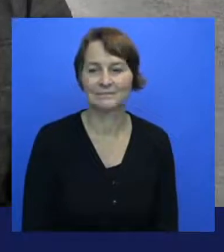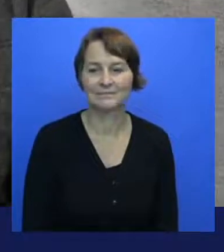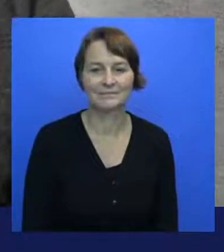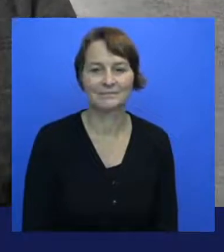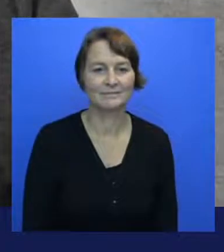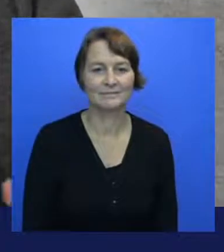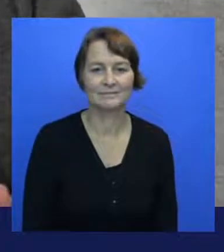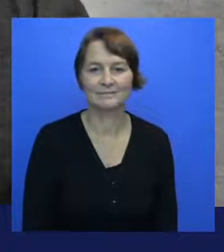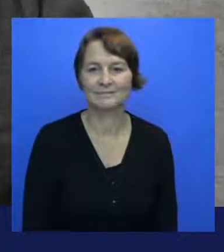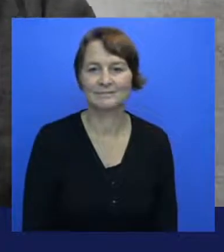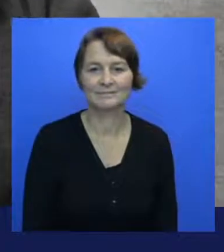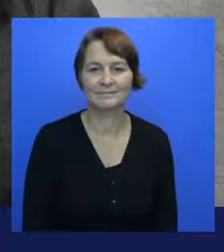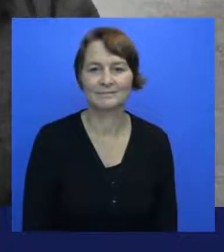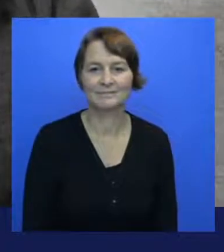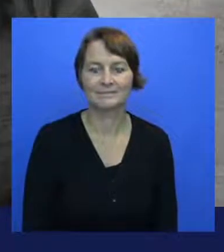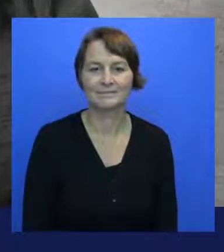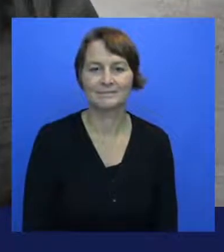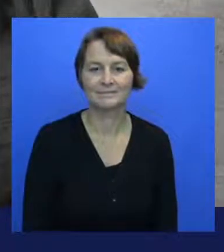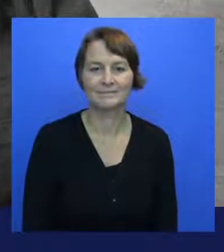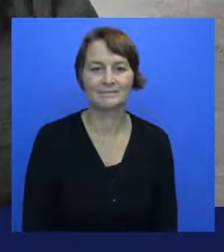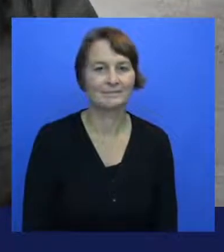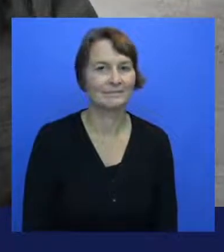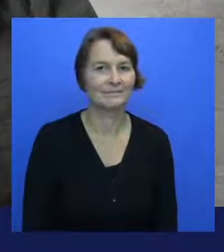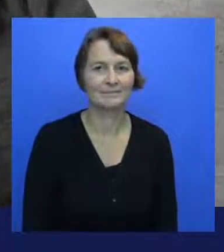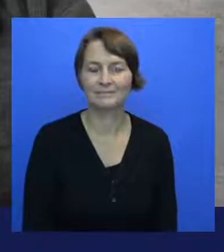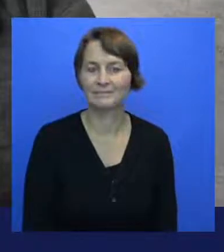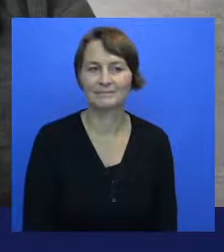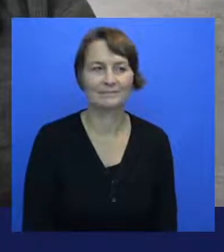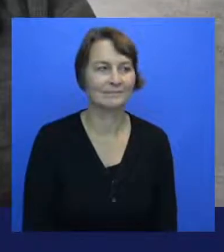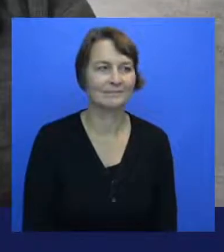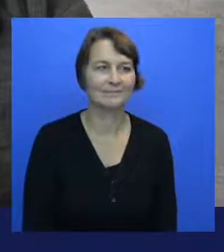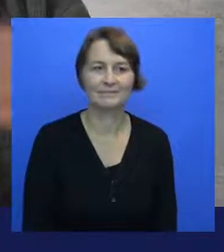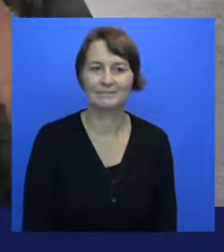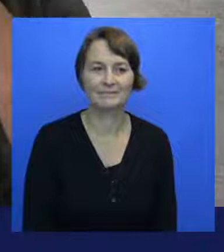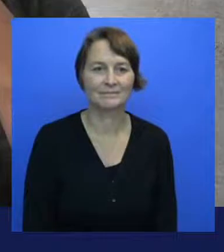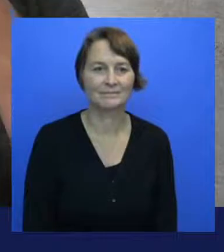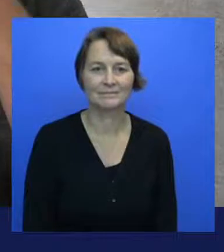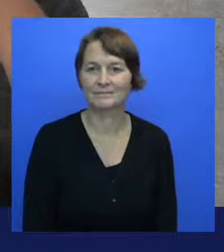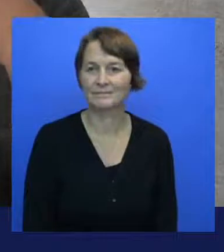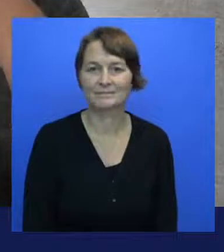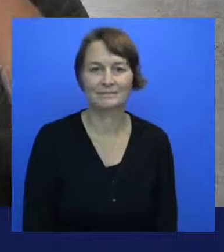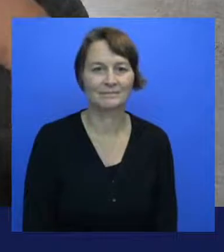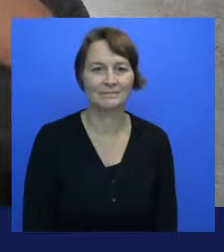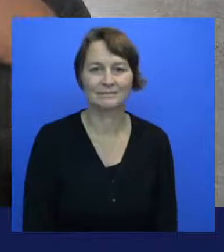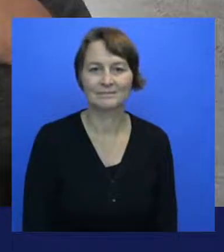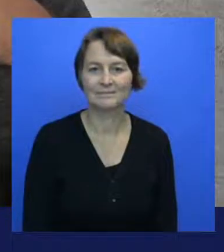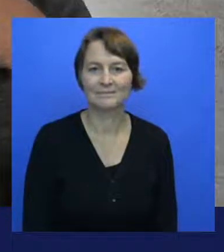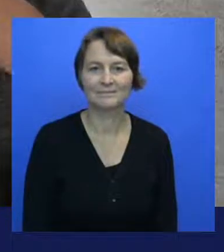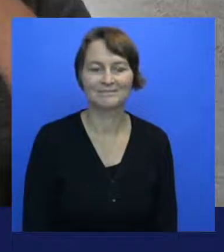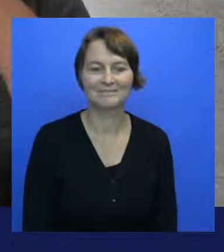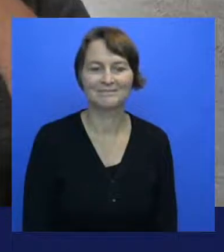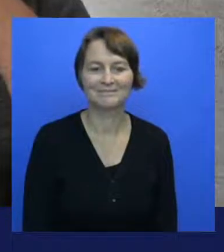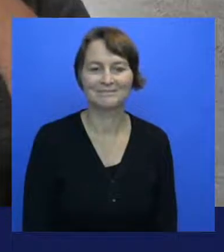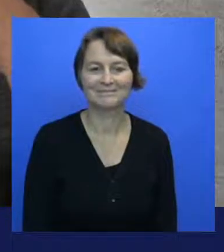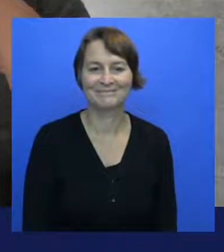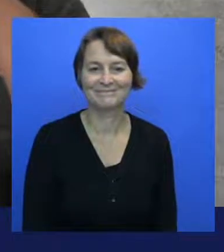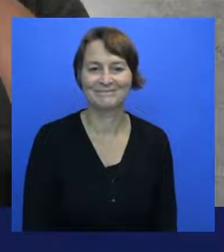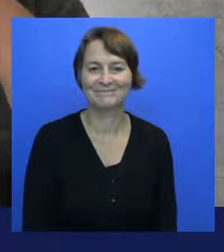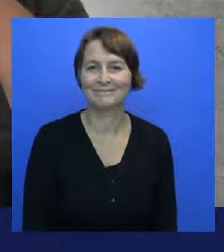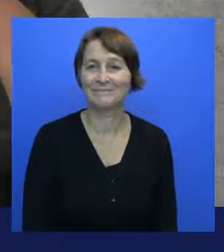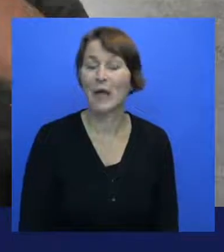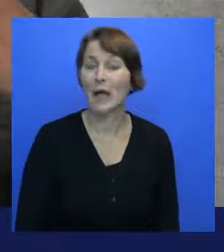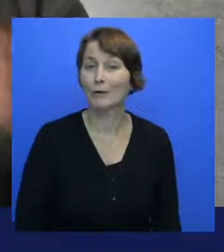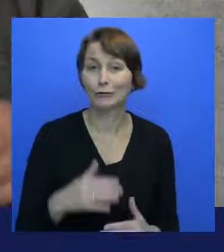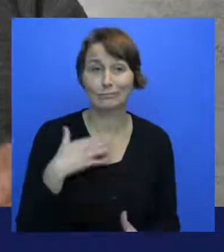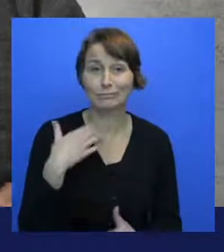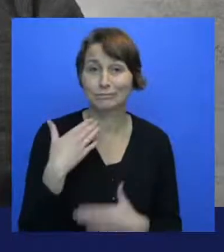Safe to assume that no one else can hear Willem as well. Yeah, I'm not hearing as well. Maybe we should just keep doing demos because